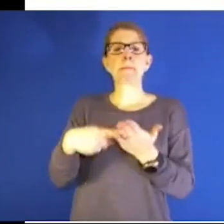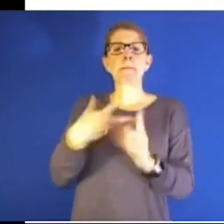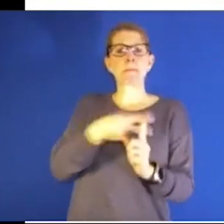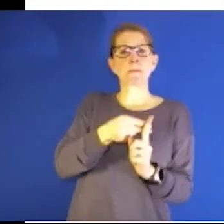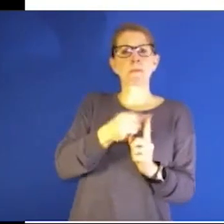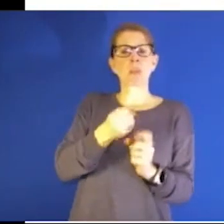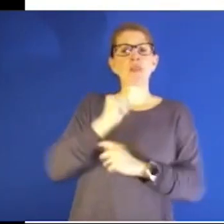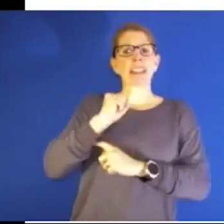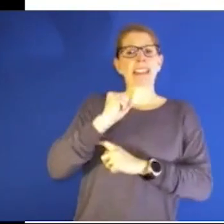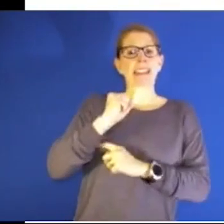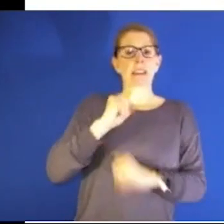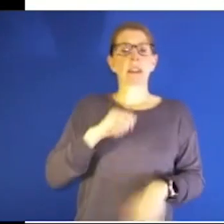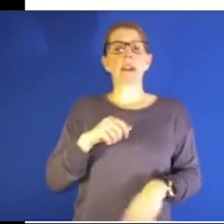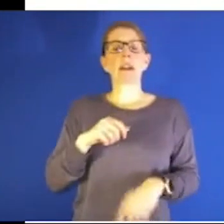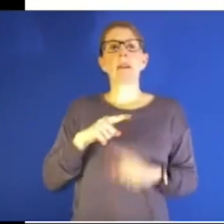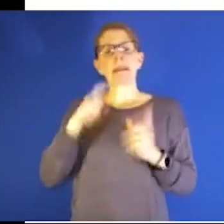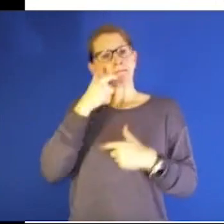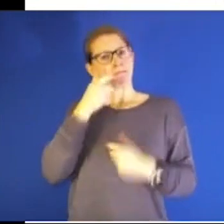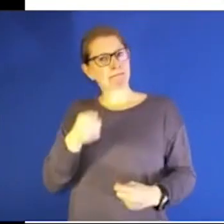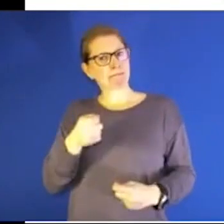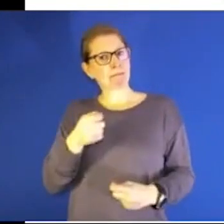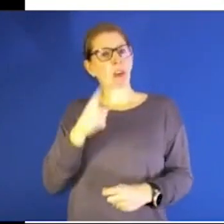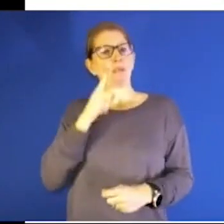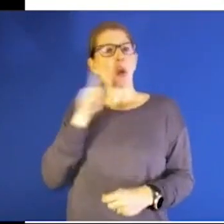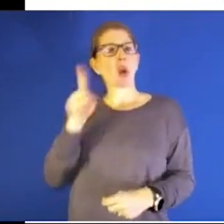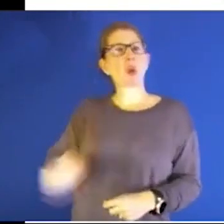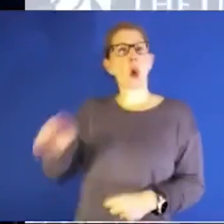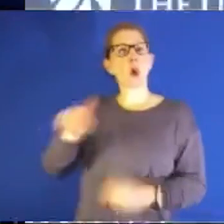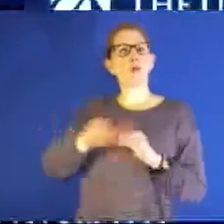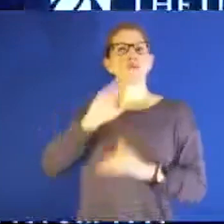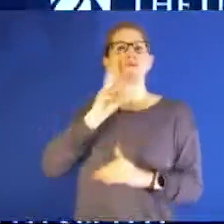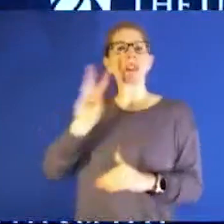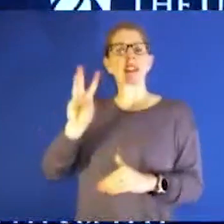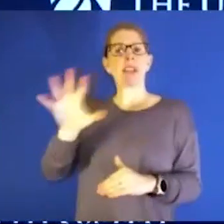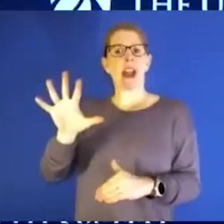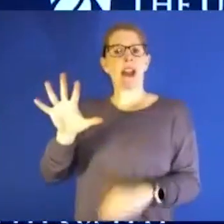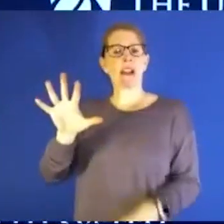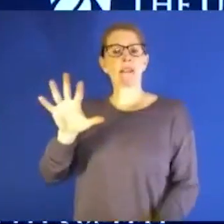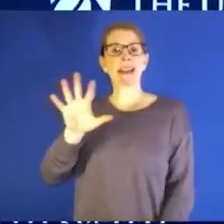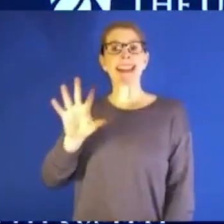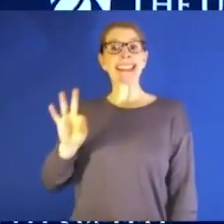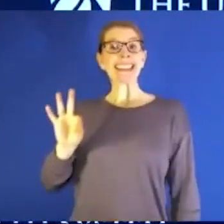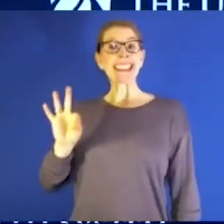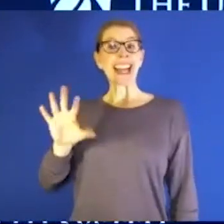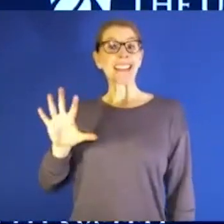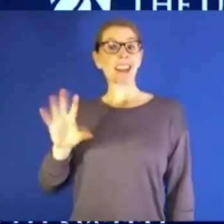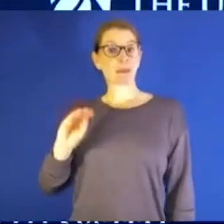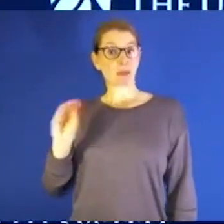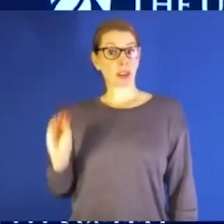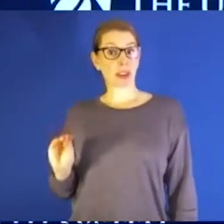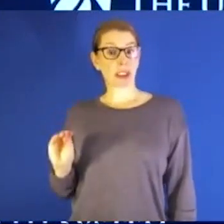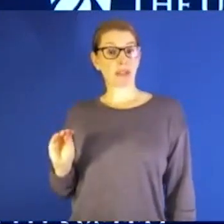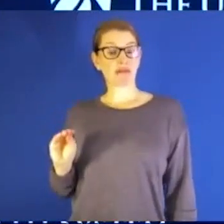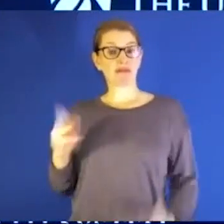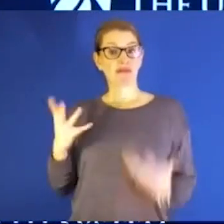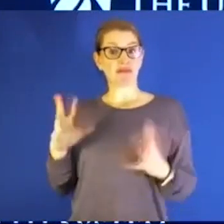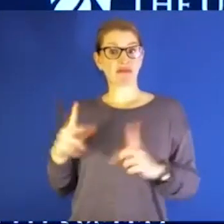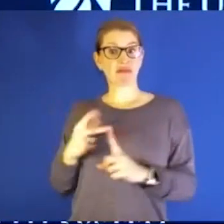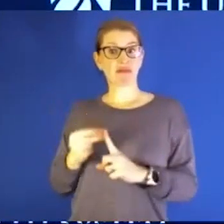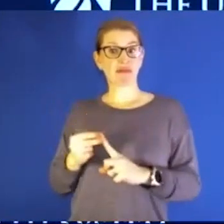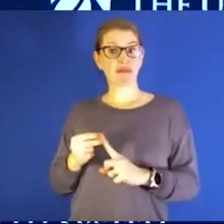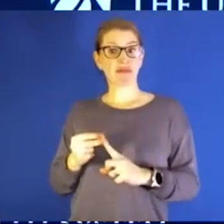but isn't it interesting that for those who are over 65, that 95% of Americans have been vaccinated,